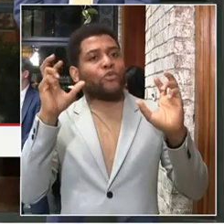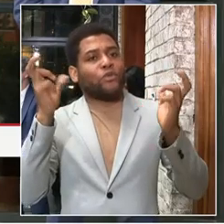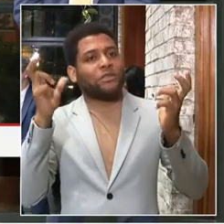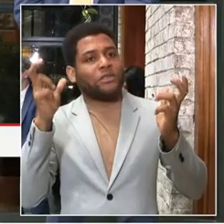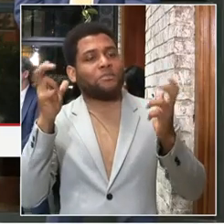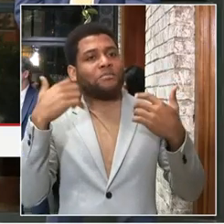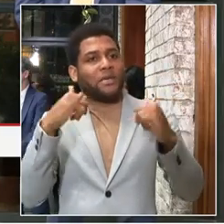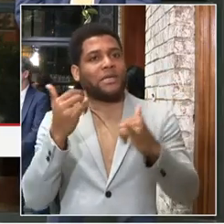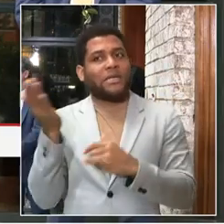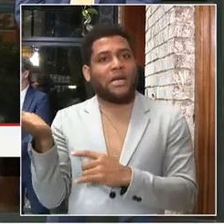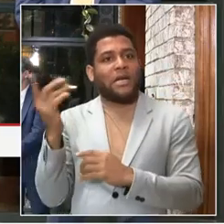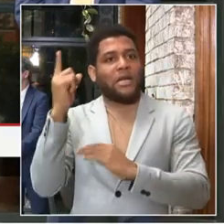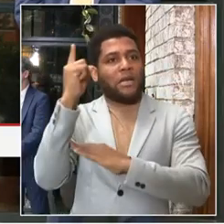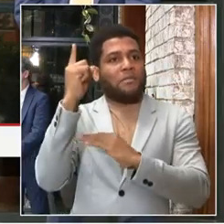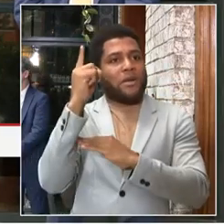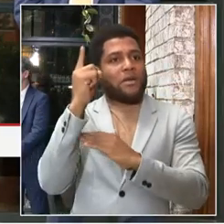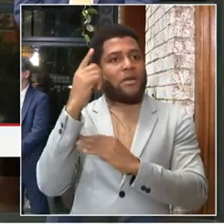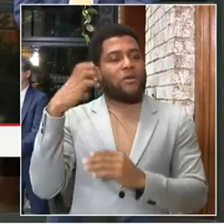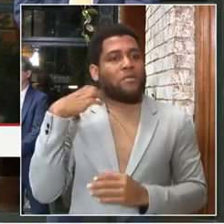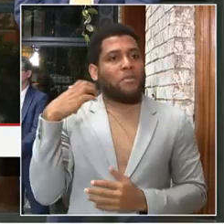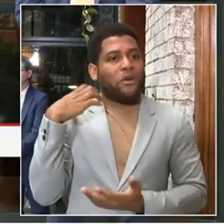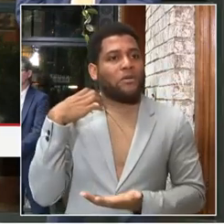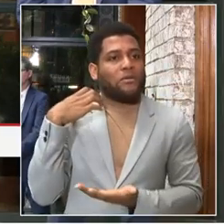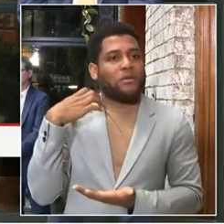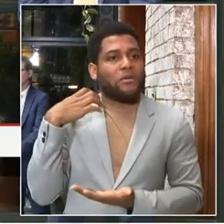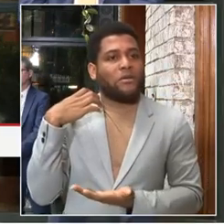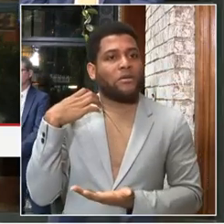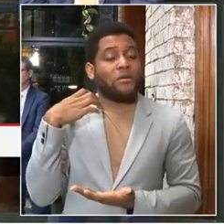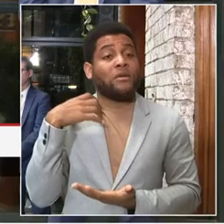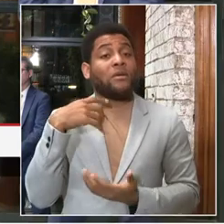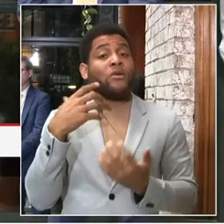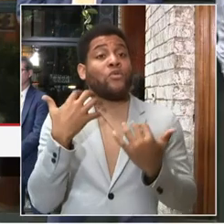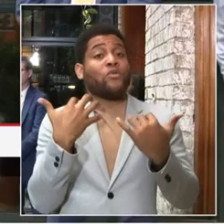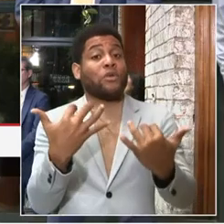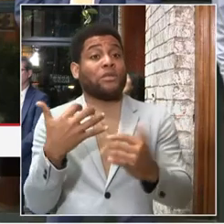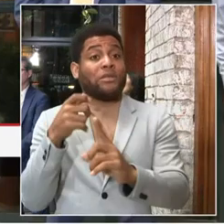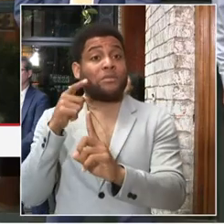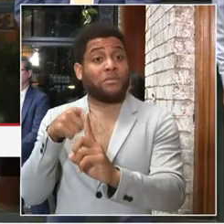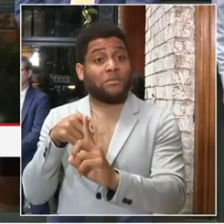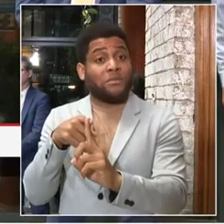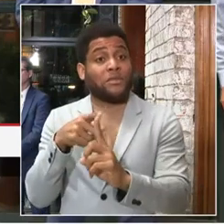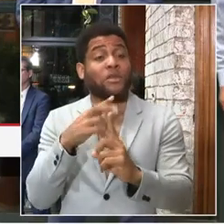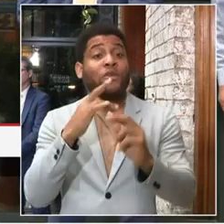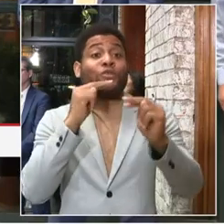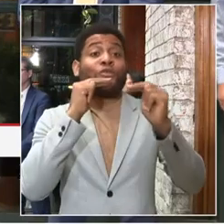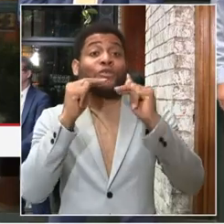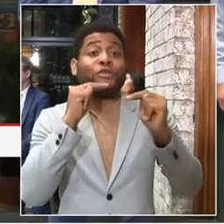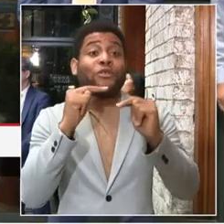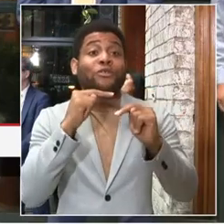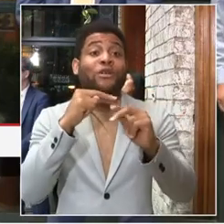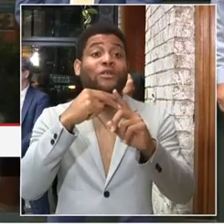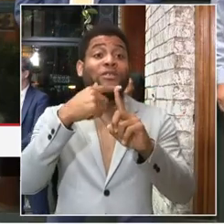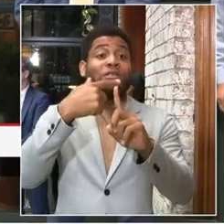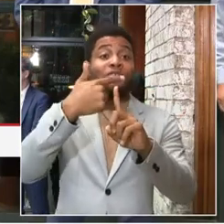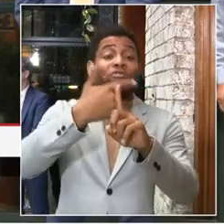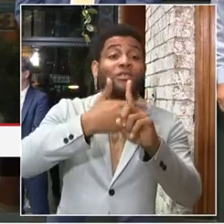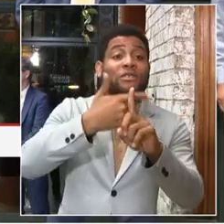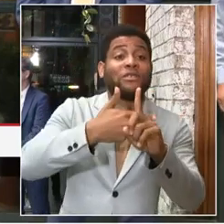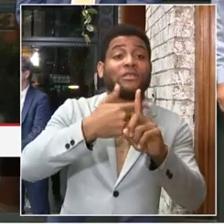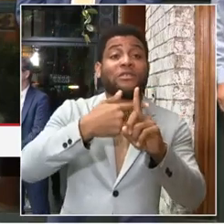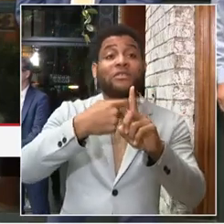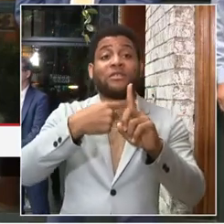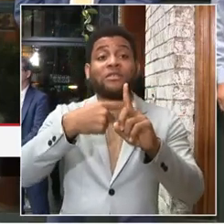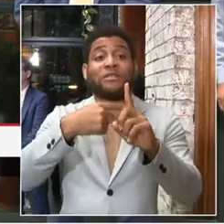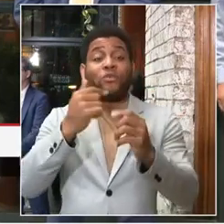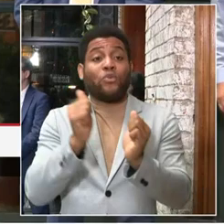One Arena. Right, but would you be willing to renegotiate the lease as some council members would like? With the Capitals and the